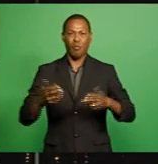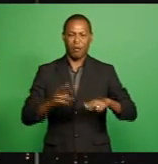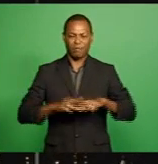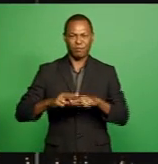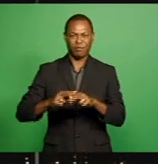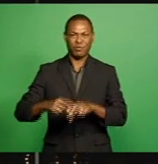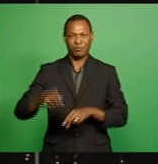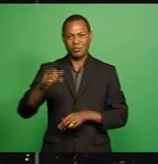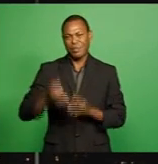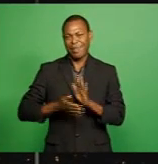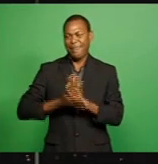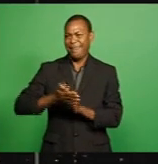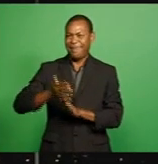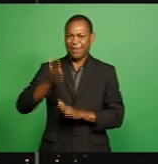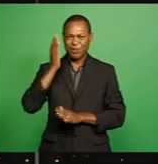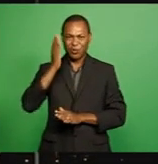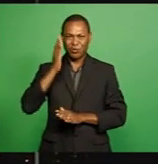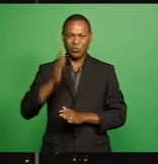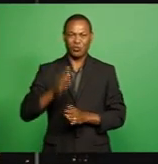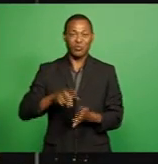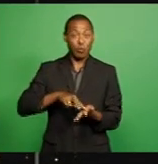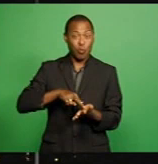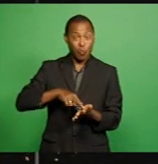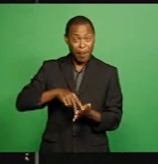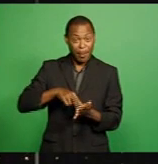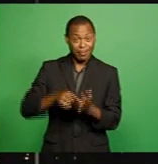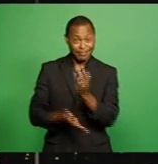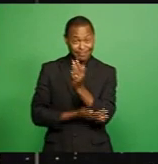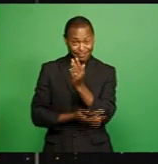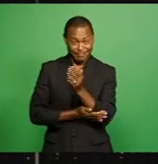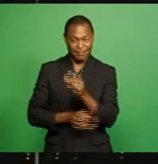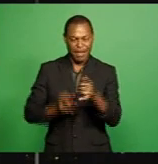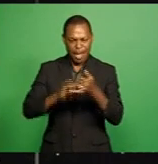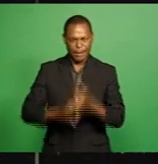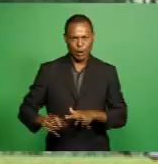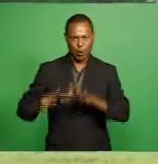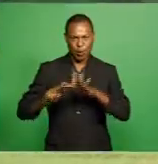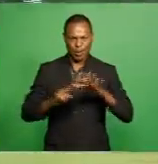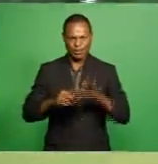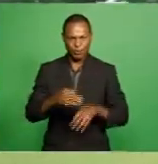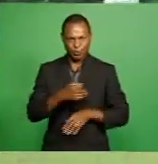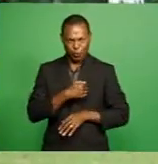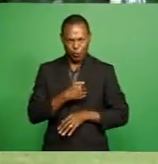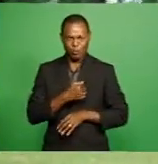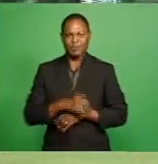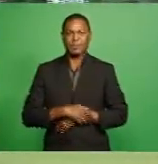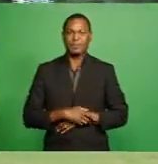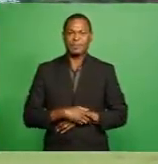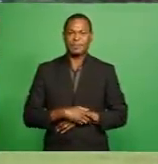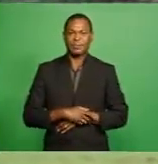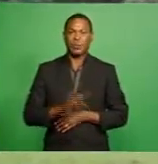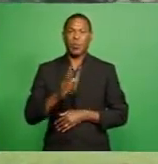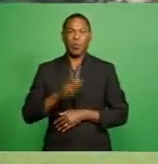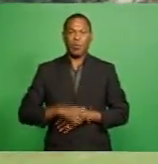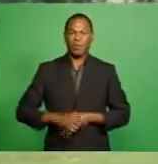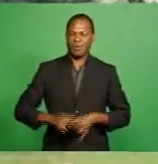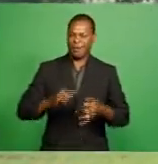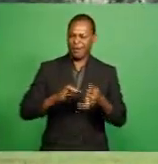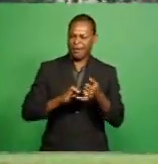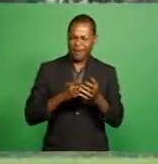Schools Rugby League Southeastern Zone competition. The Londonians thumped Ratu Sukuna Memorial